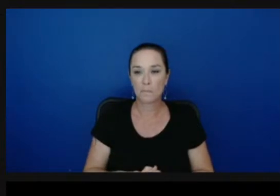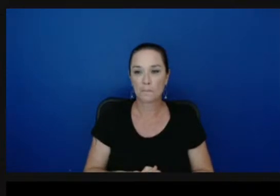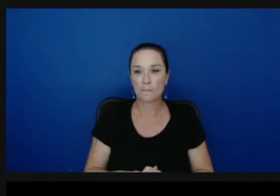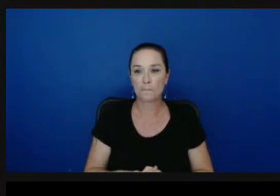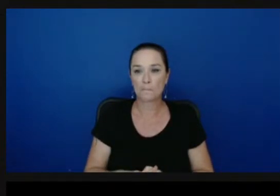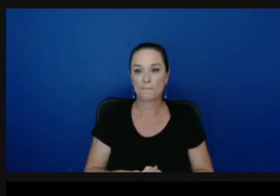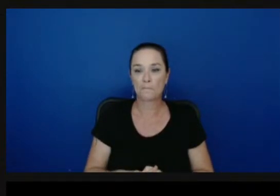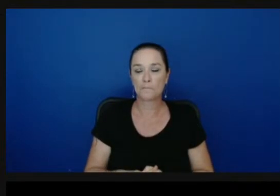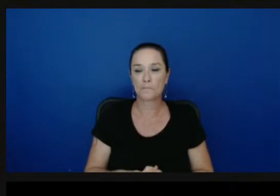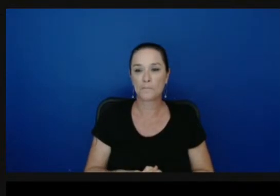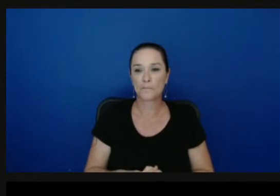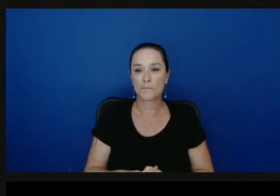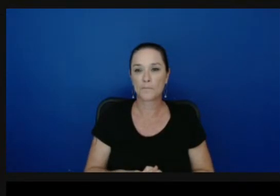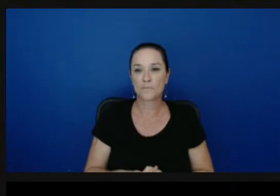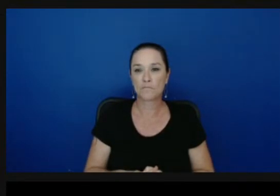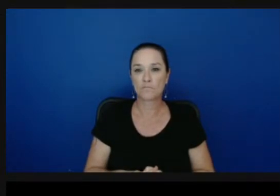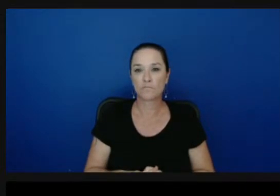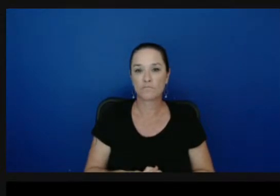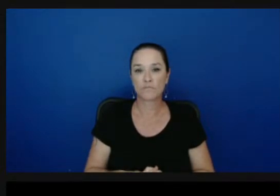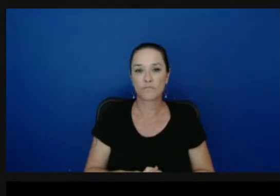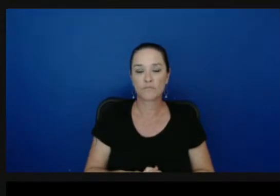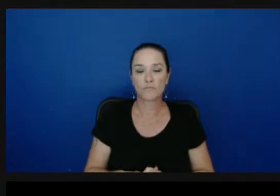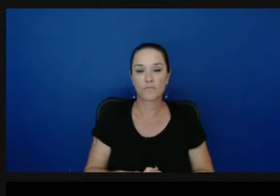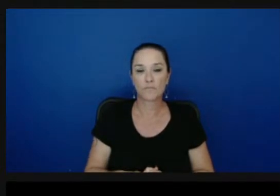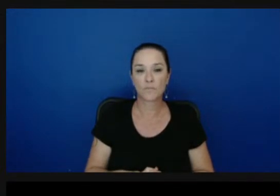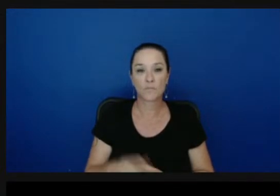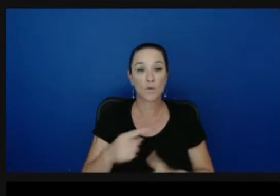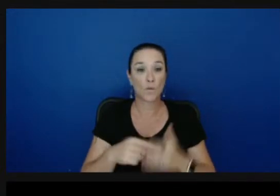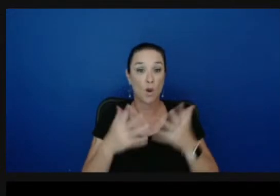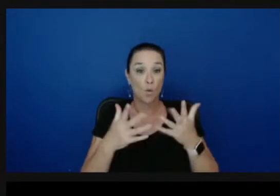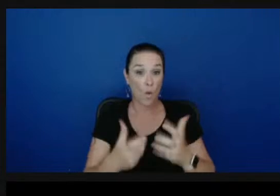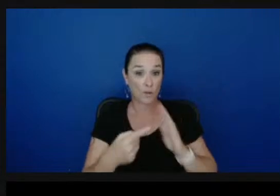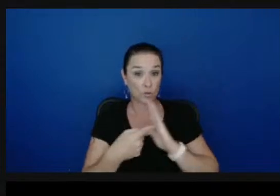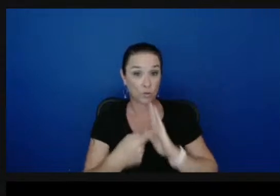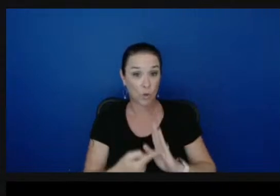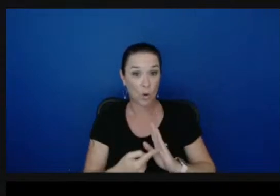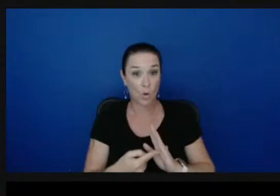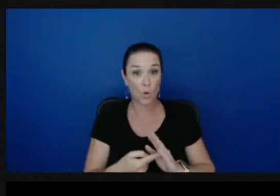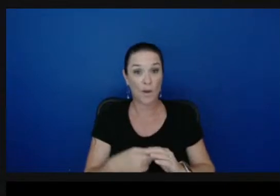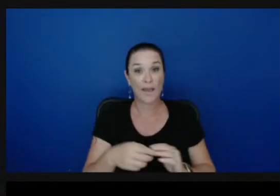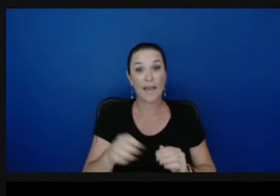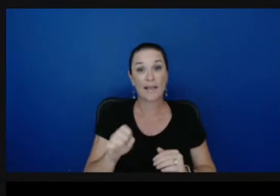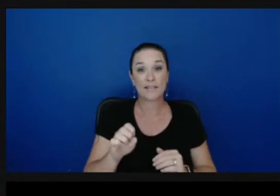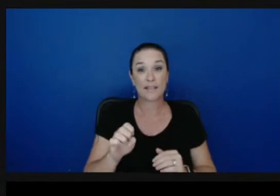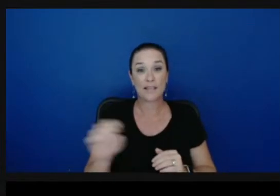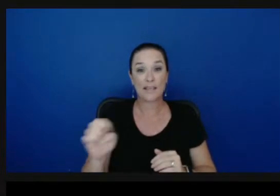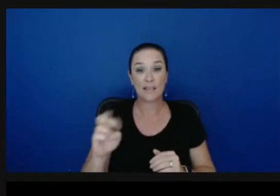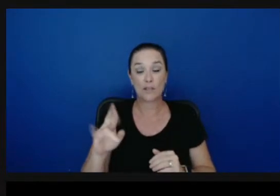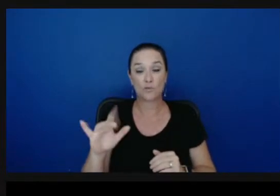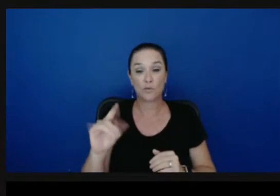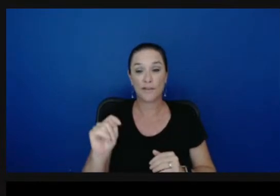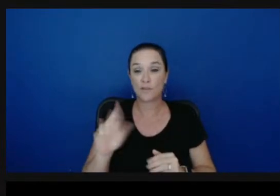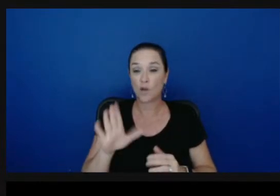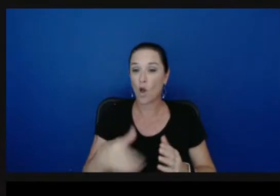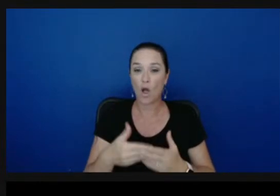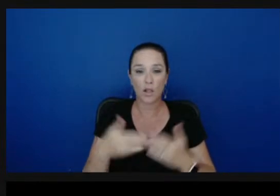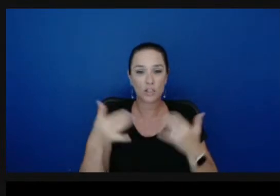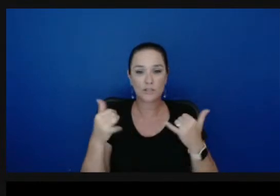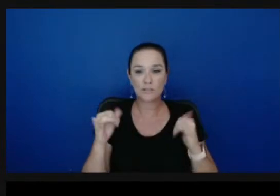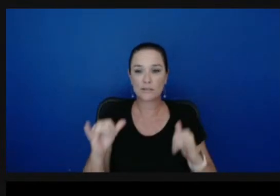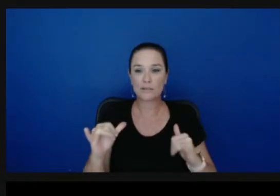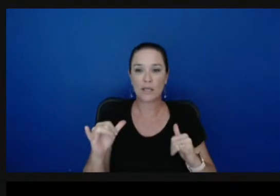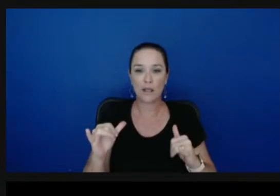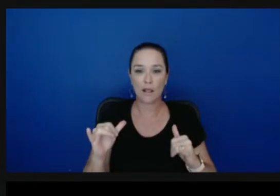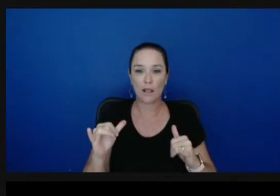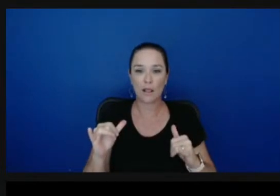I'll just scroll through some more of these. And what I want to get to is down here in the East Rift, just so you can see that all these stations are still, this bottom